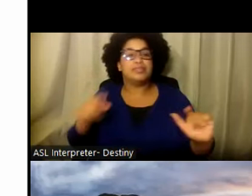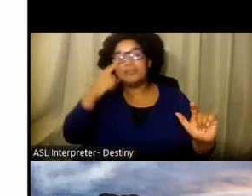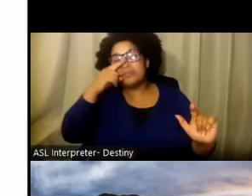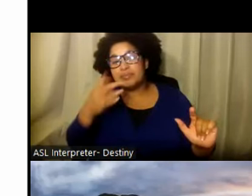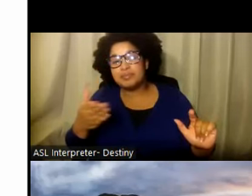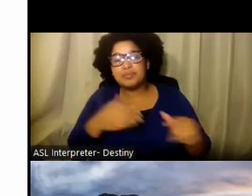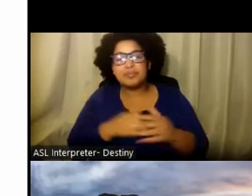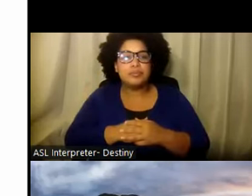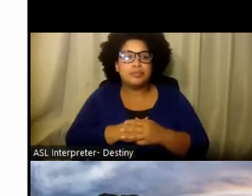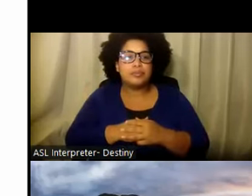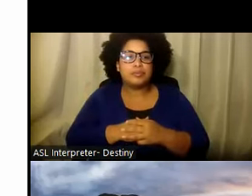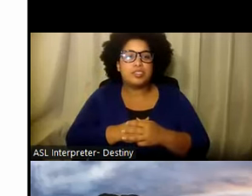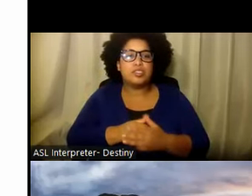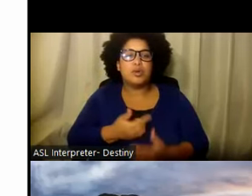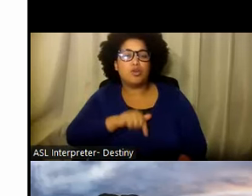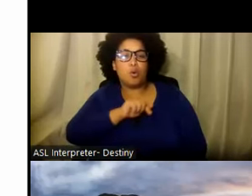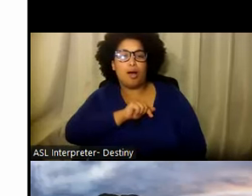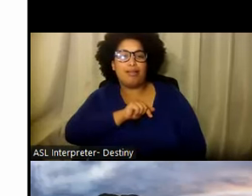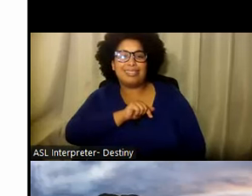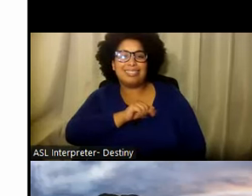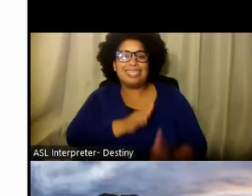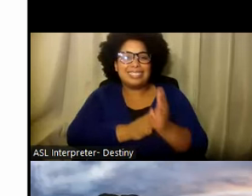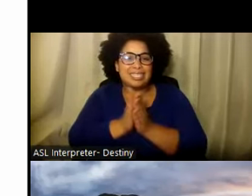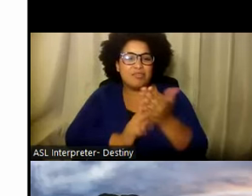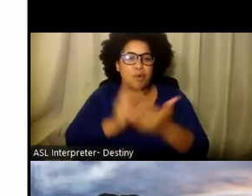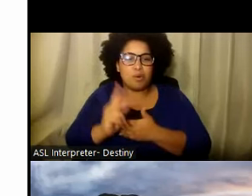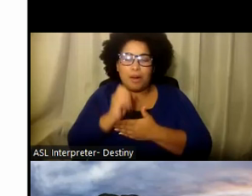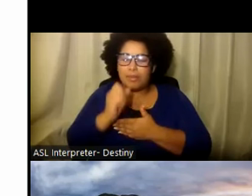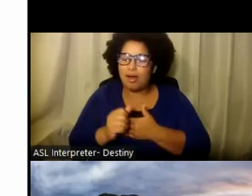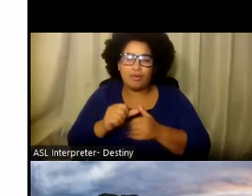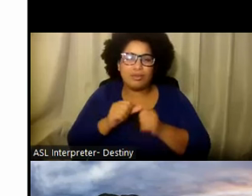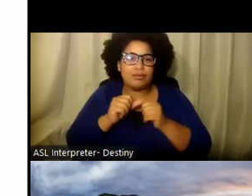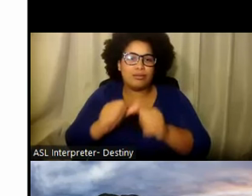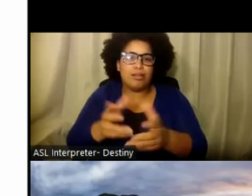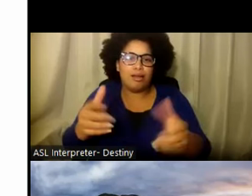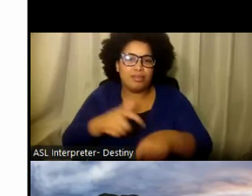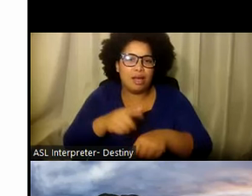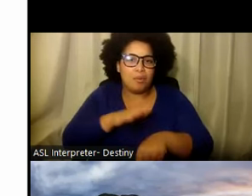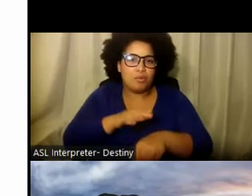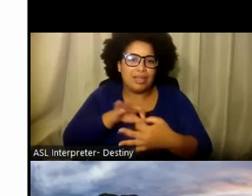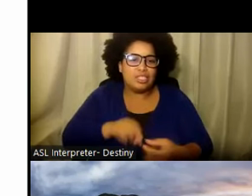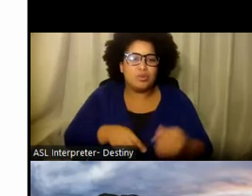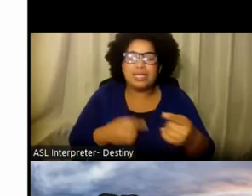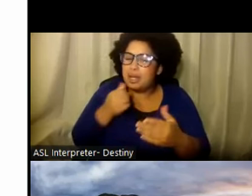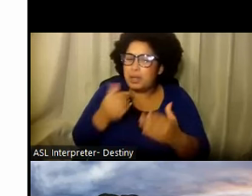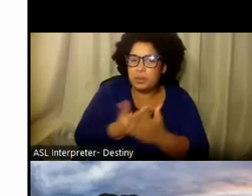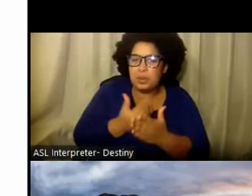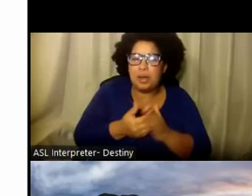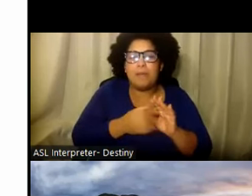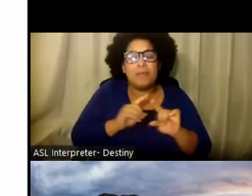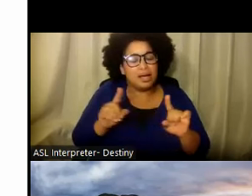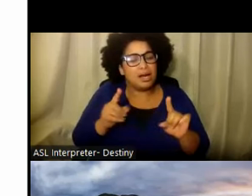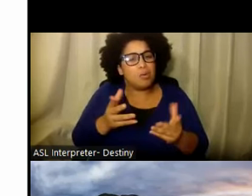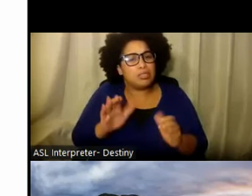The Quality Incentives Program is not new, so I will not spend much time on it, but I do want to tie this to the department's approach